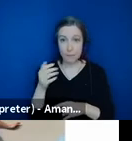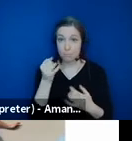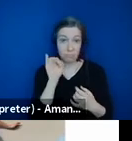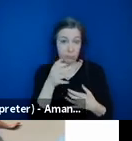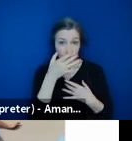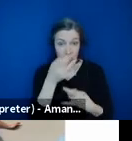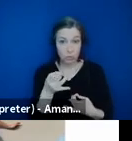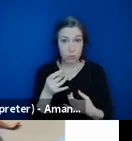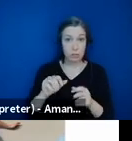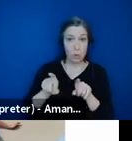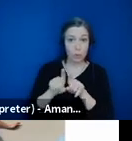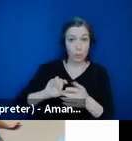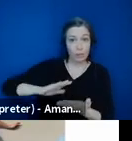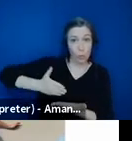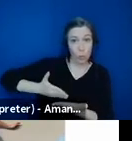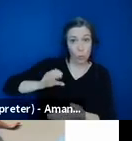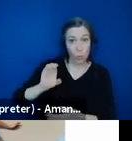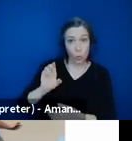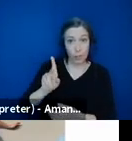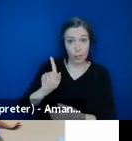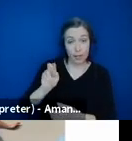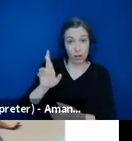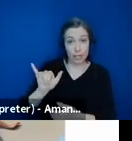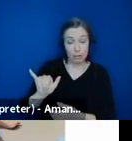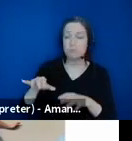or culinary would take courses there at Monroe.